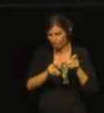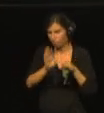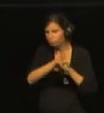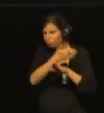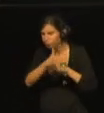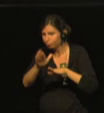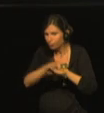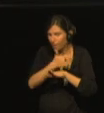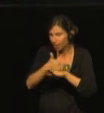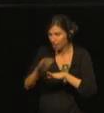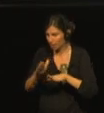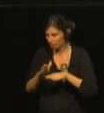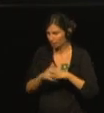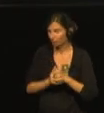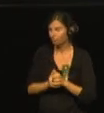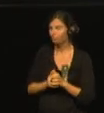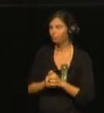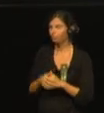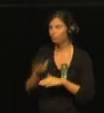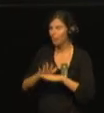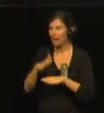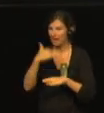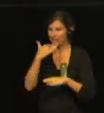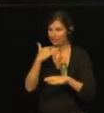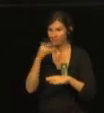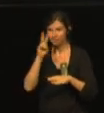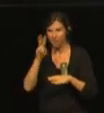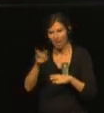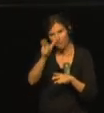for people, persons with deafblindness.